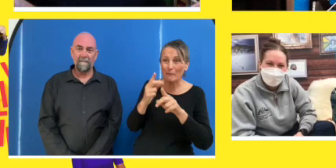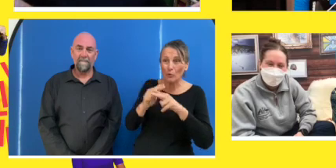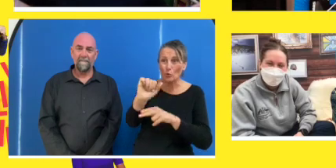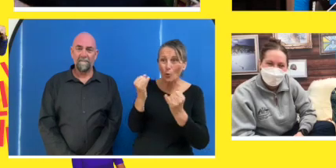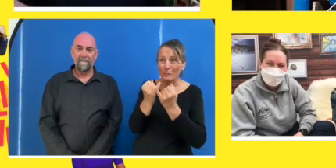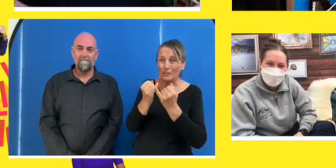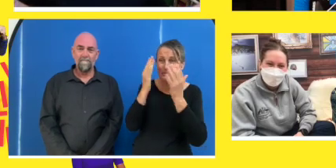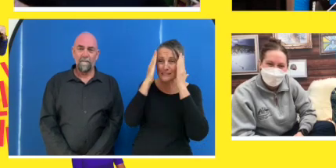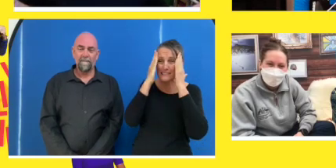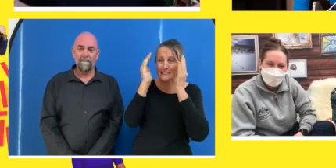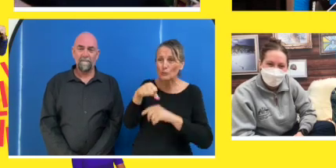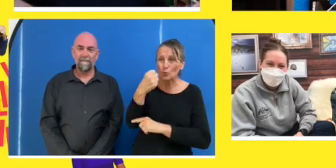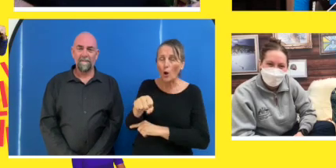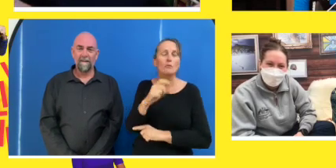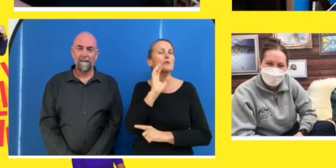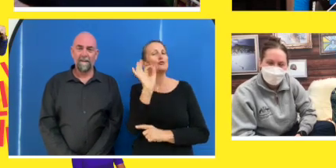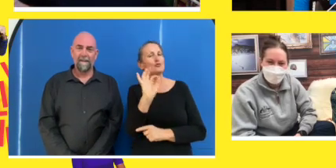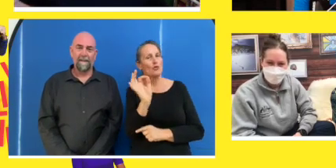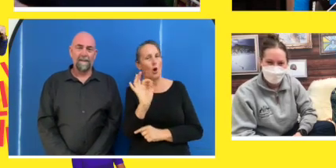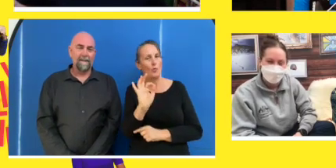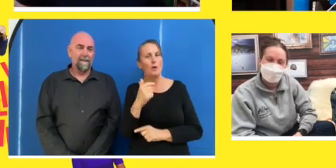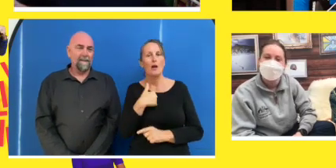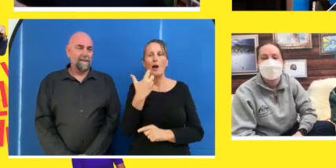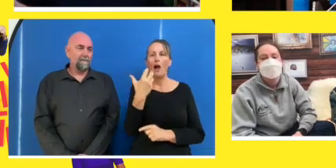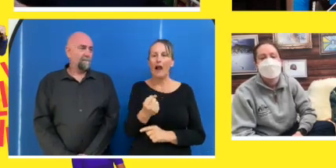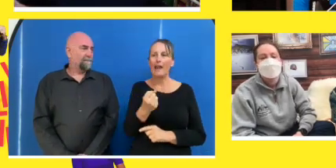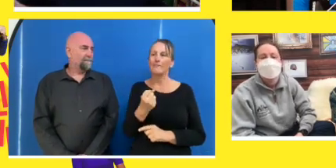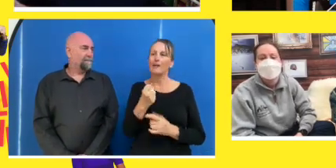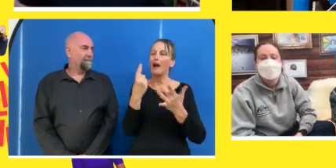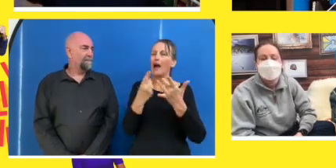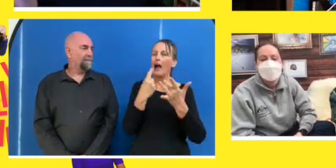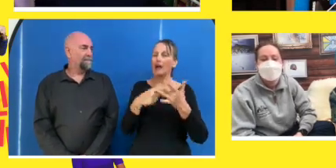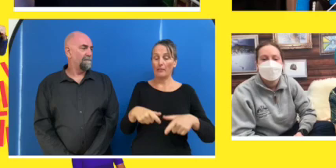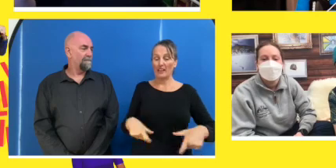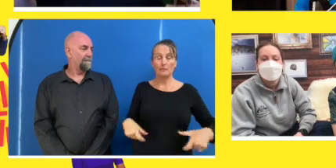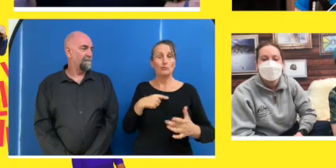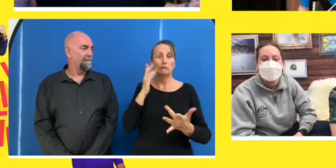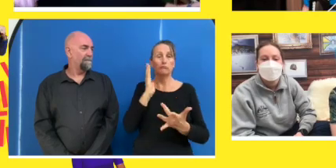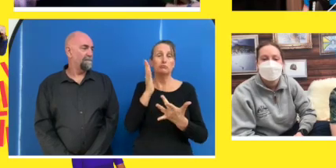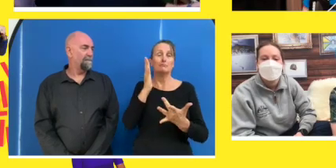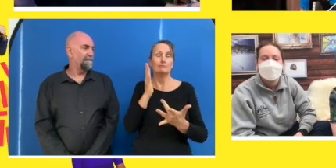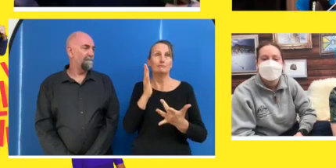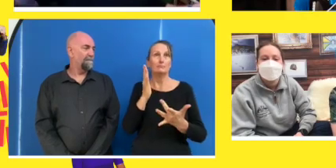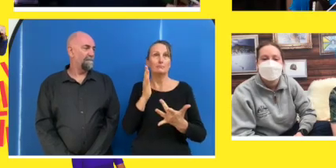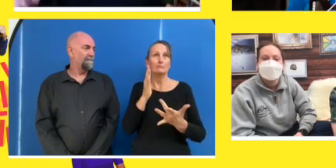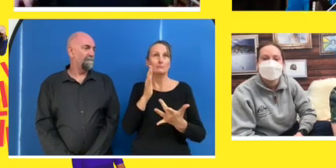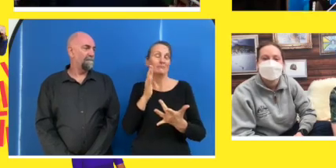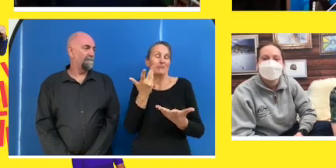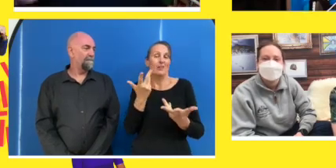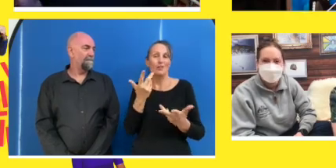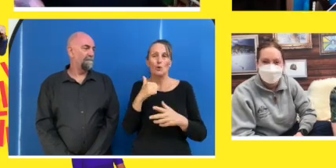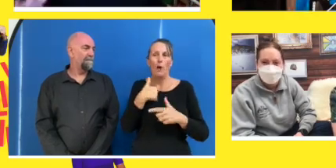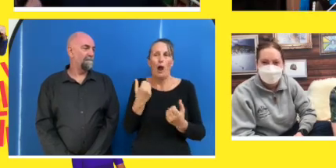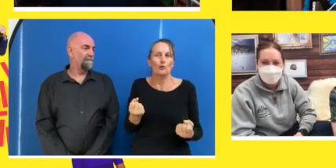that he said was a thing, and I didn't believe him. I was like, nah. This isn't just a Kurt Fearnley thing. This is a Riley Bat thing. This is a Sam Kerr thing. This is a